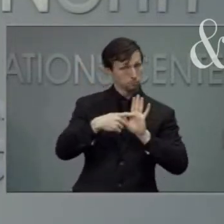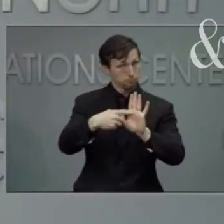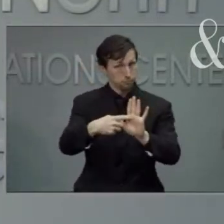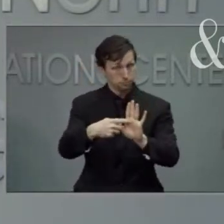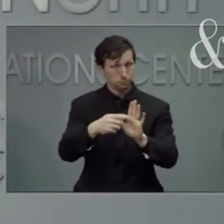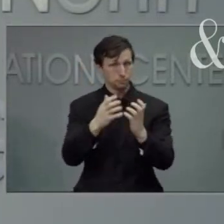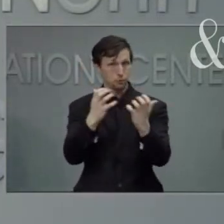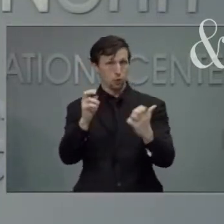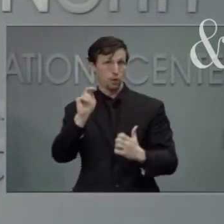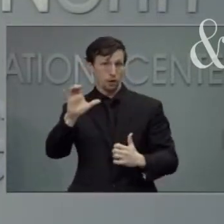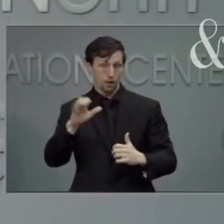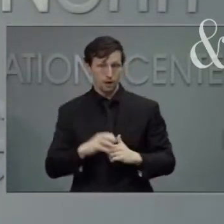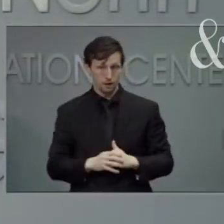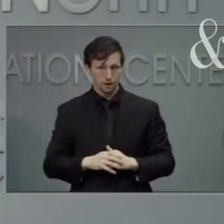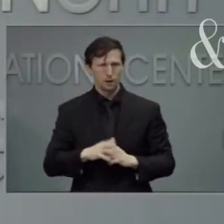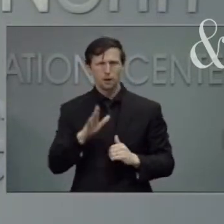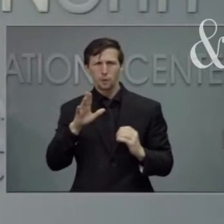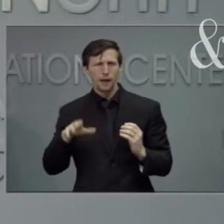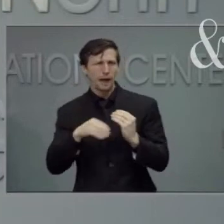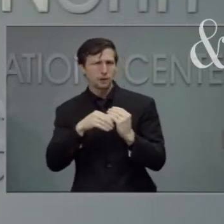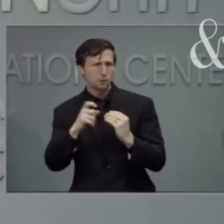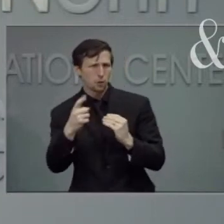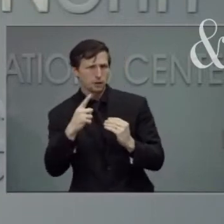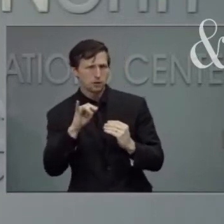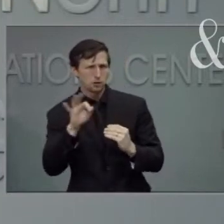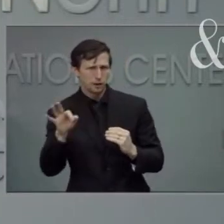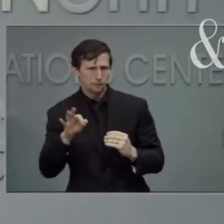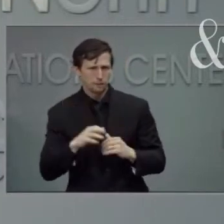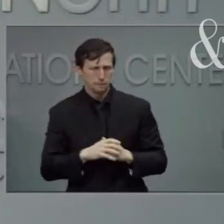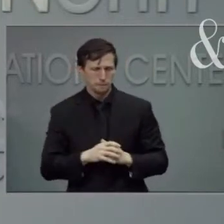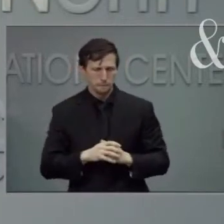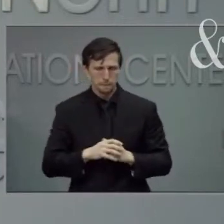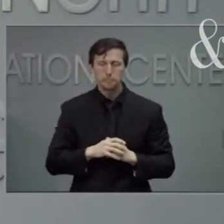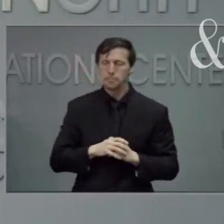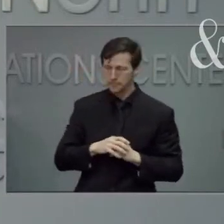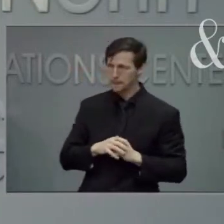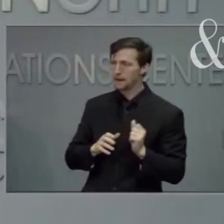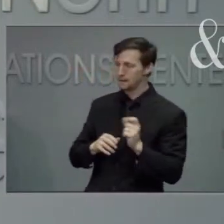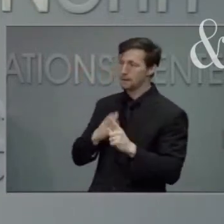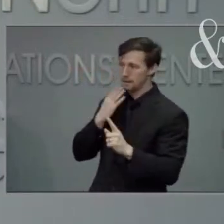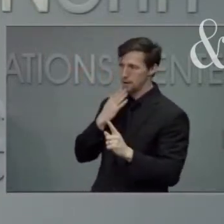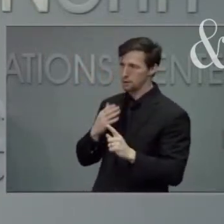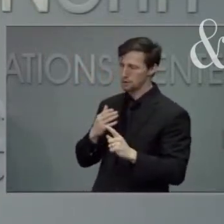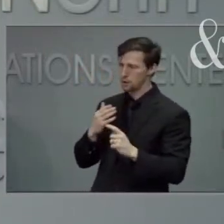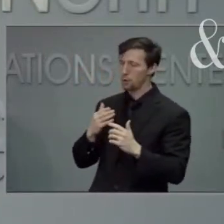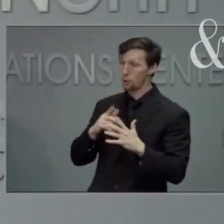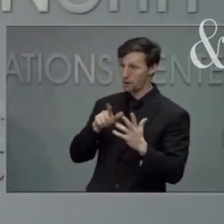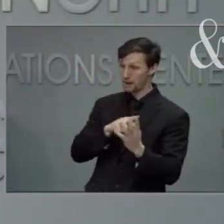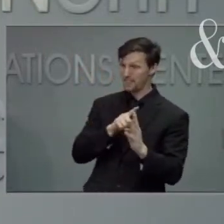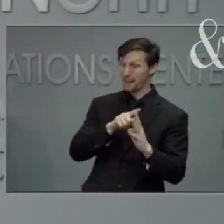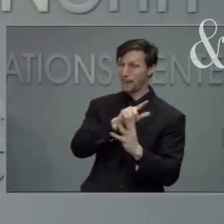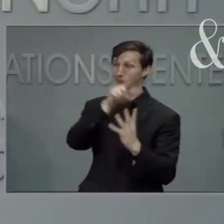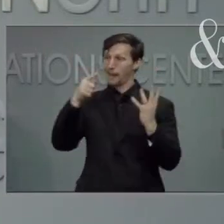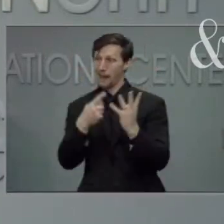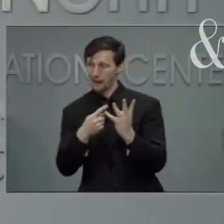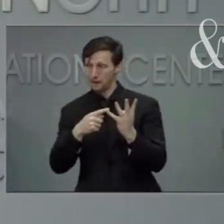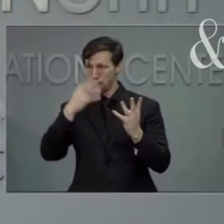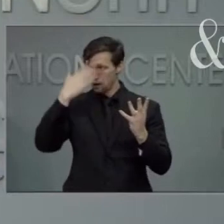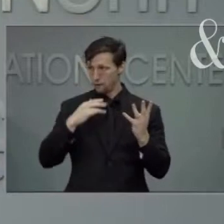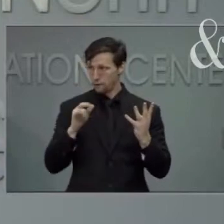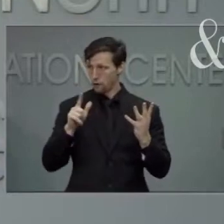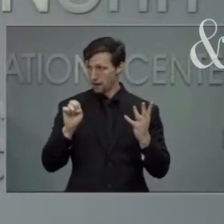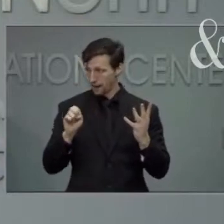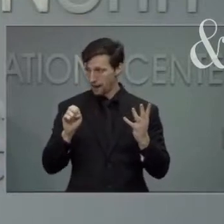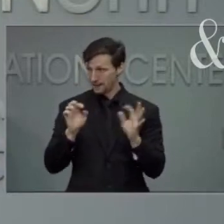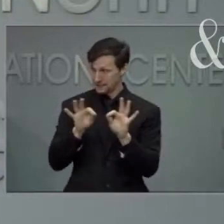I appreciate it. When it comes time to vaccinate frontline essential workers, including teachers, is anything being done? Will